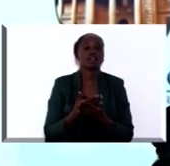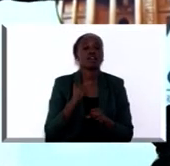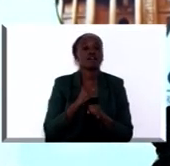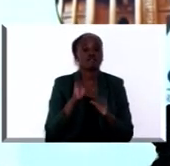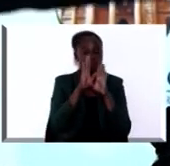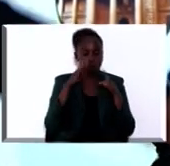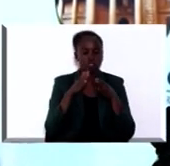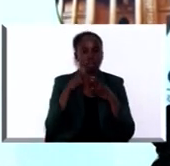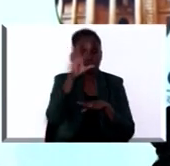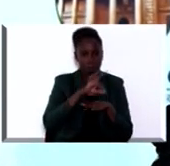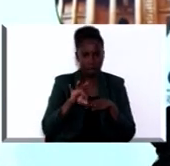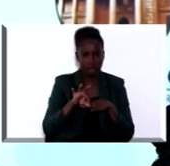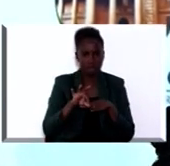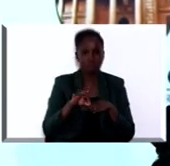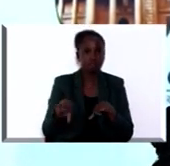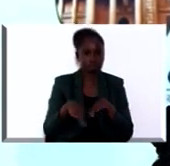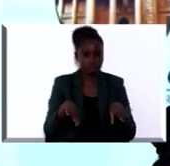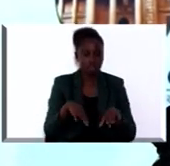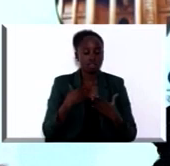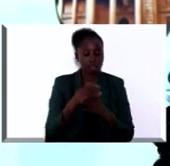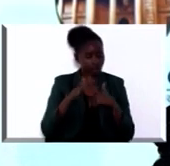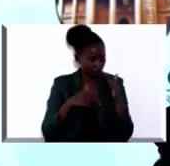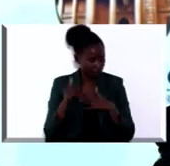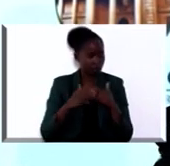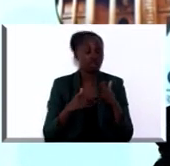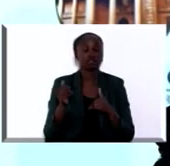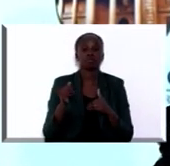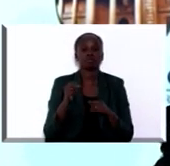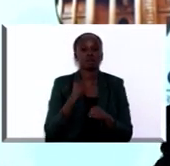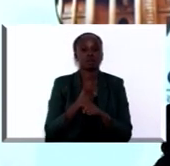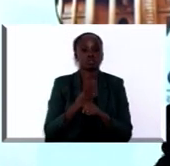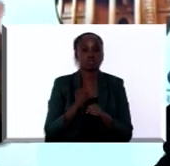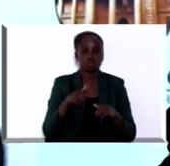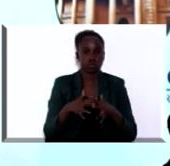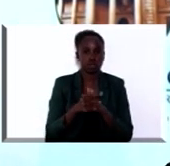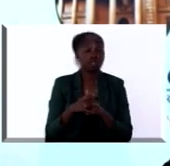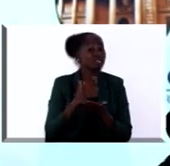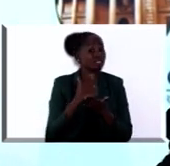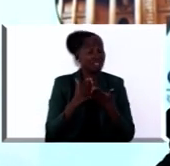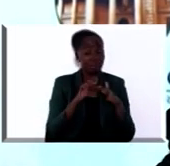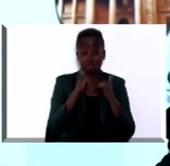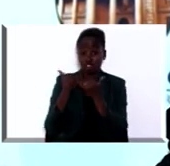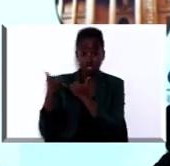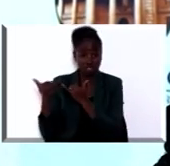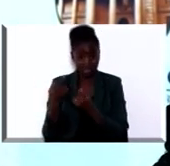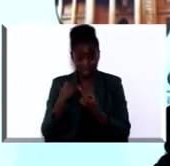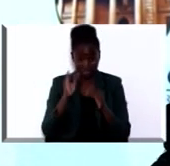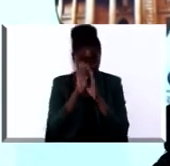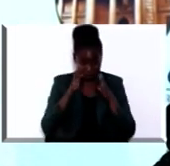of action to grow Gauteng together. Some of these agencies are no longer focusing on their core